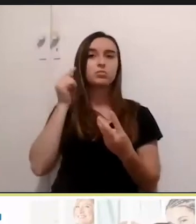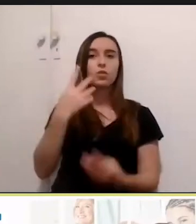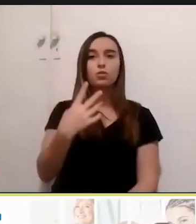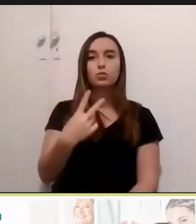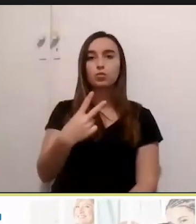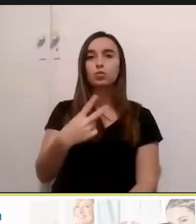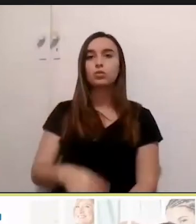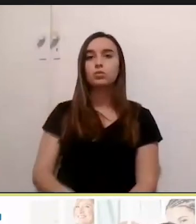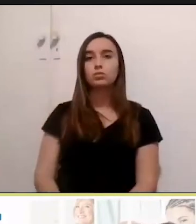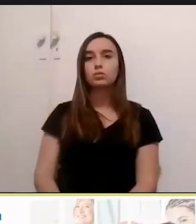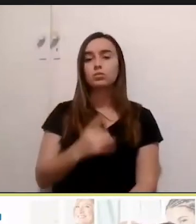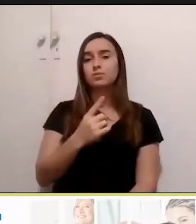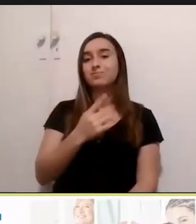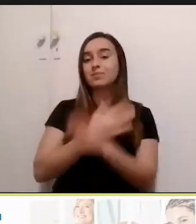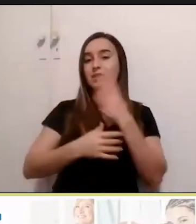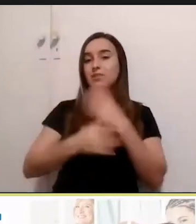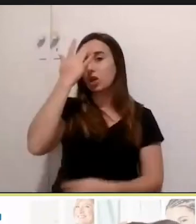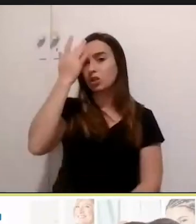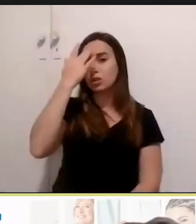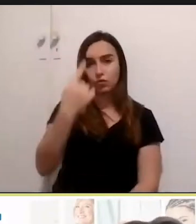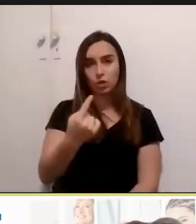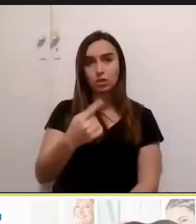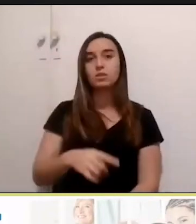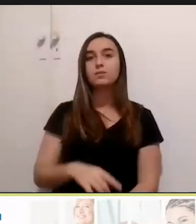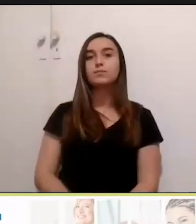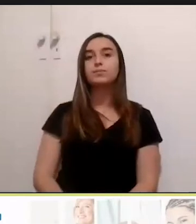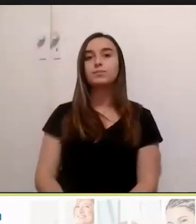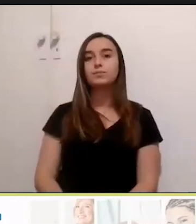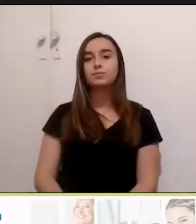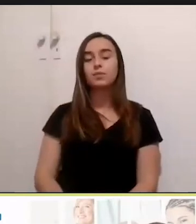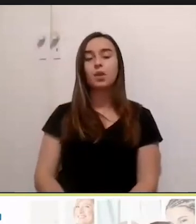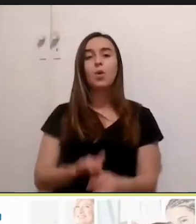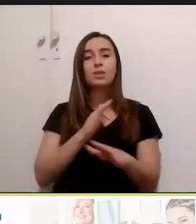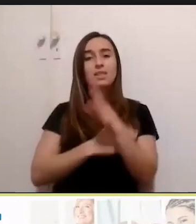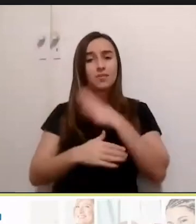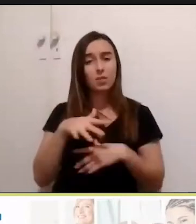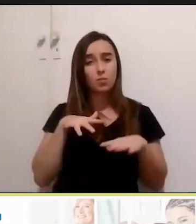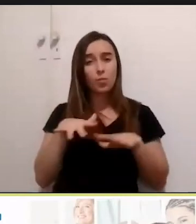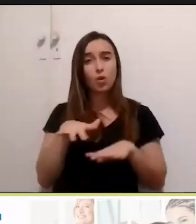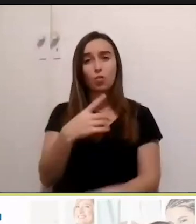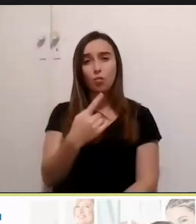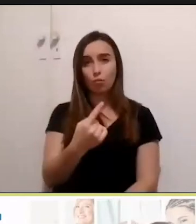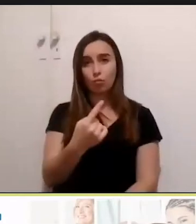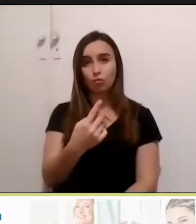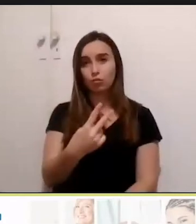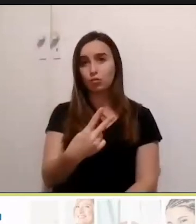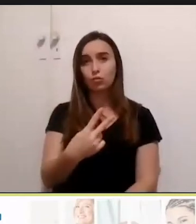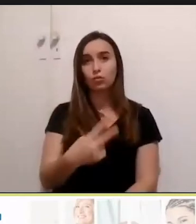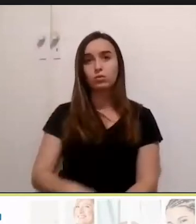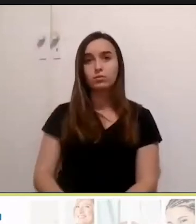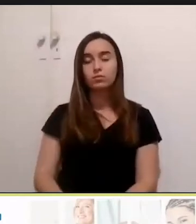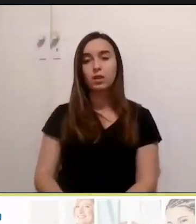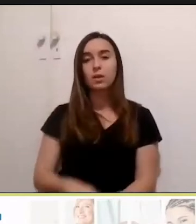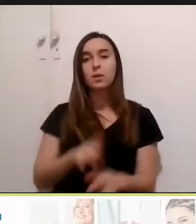with cognitive disability, 2 users with motor disability, 2 persons over